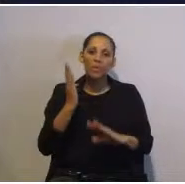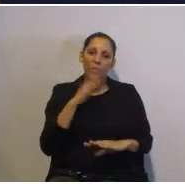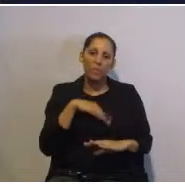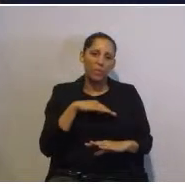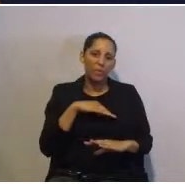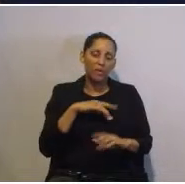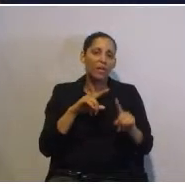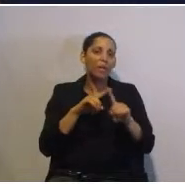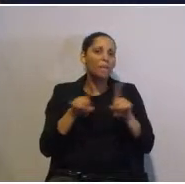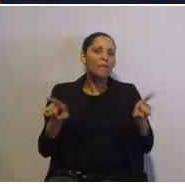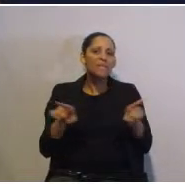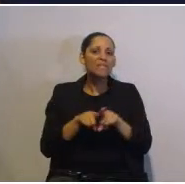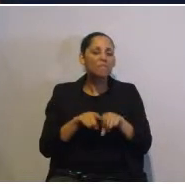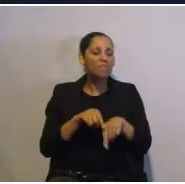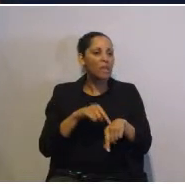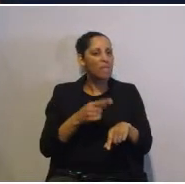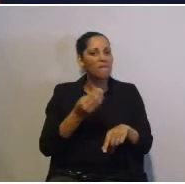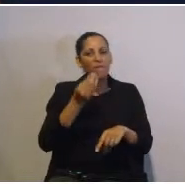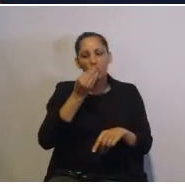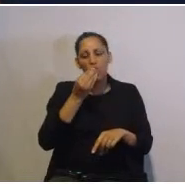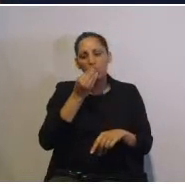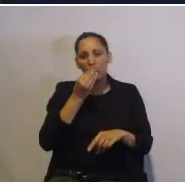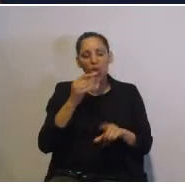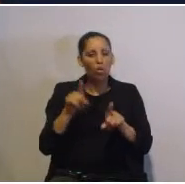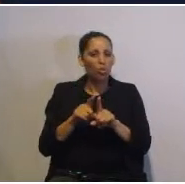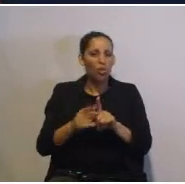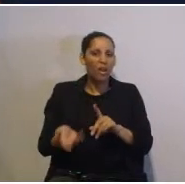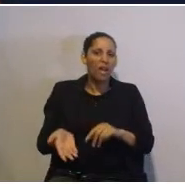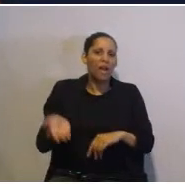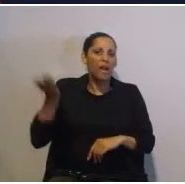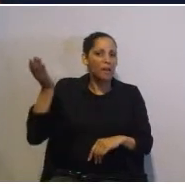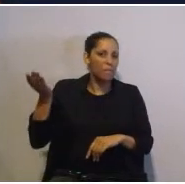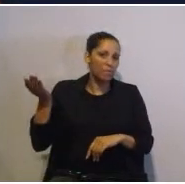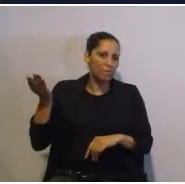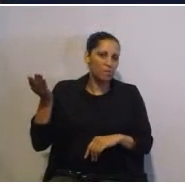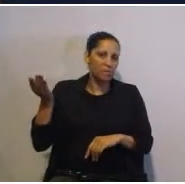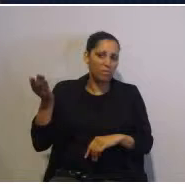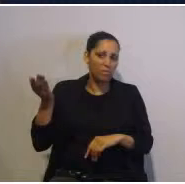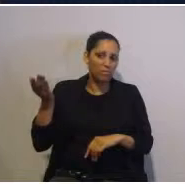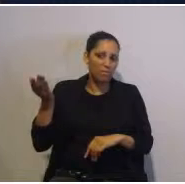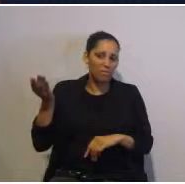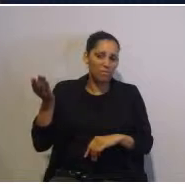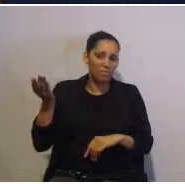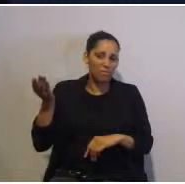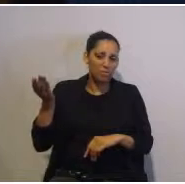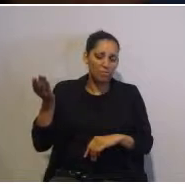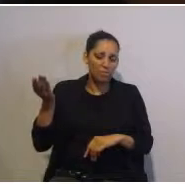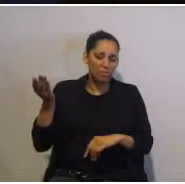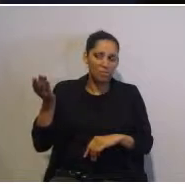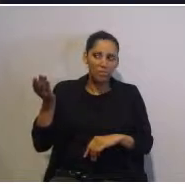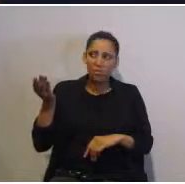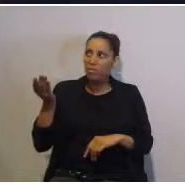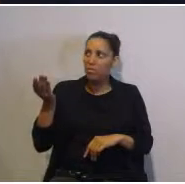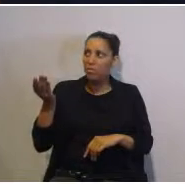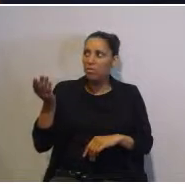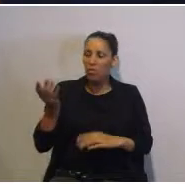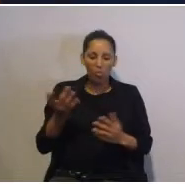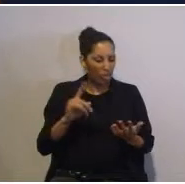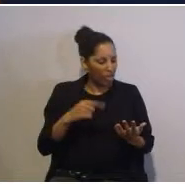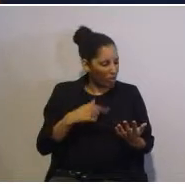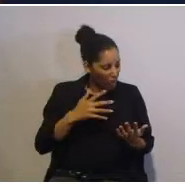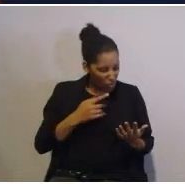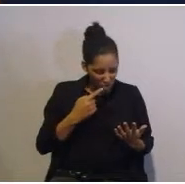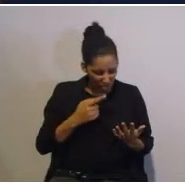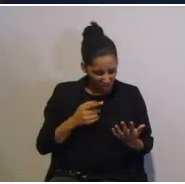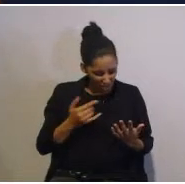Yet at the same time, the food prices are also rising, and what was I going to say now